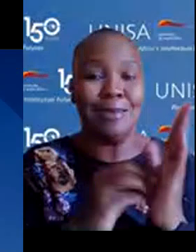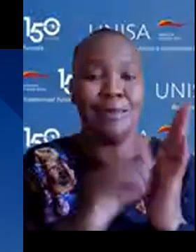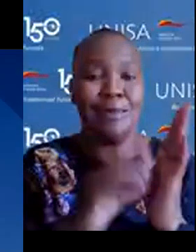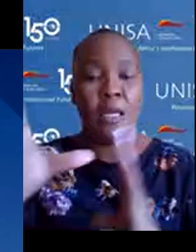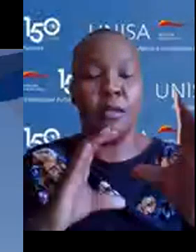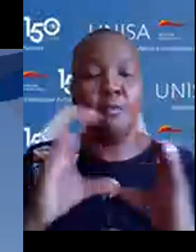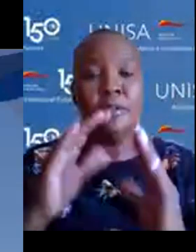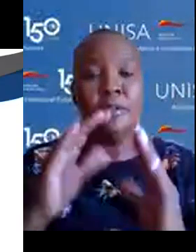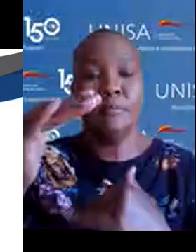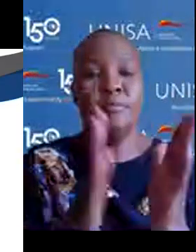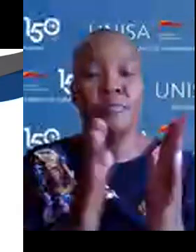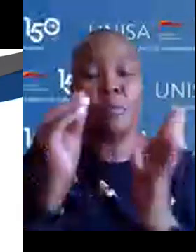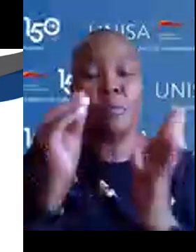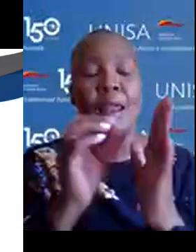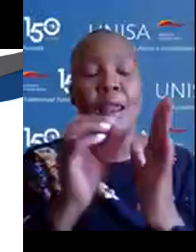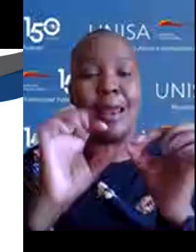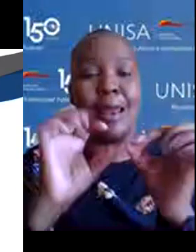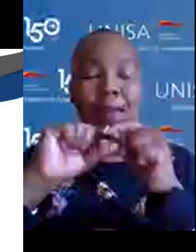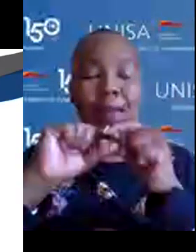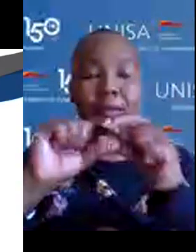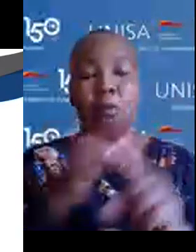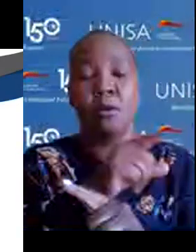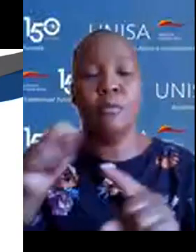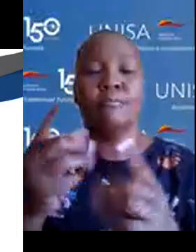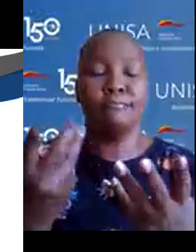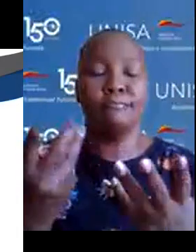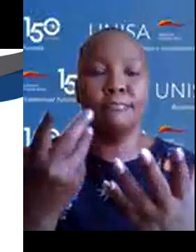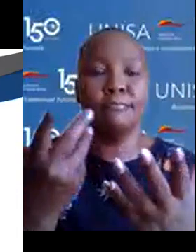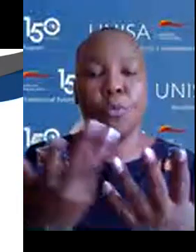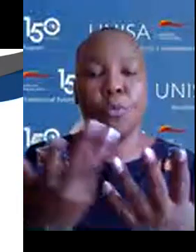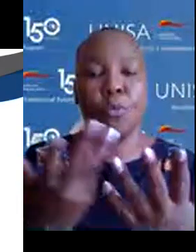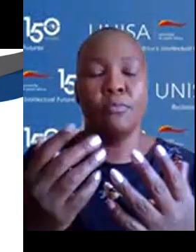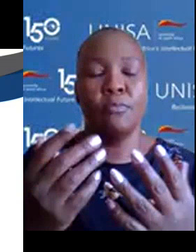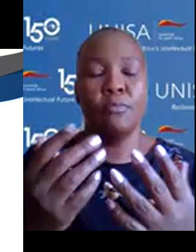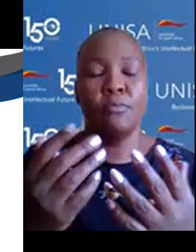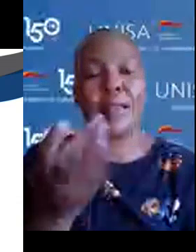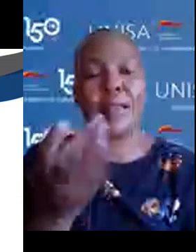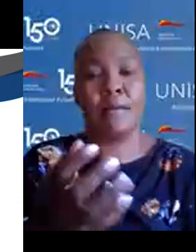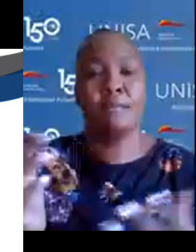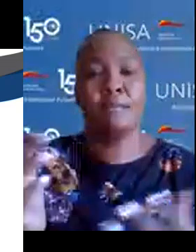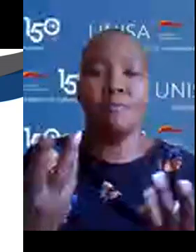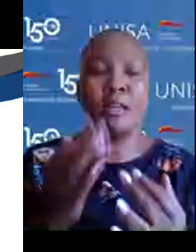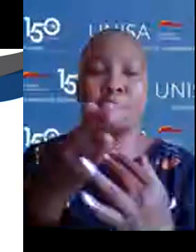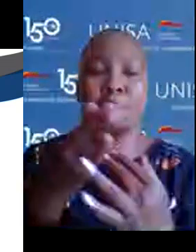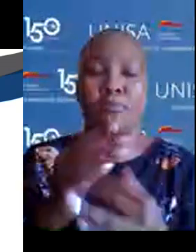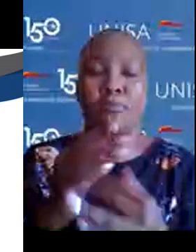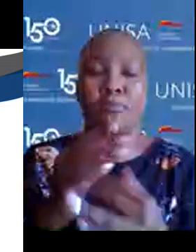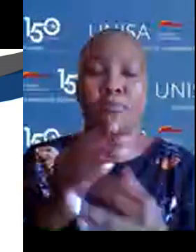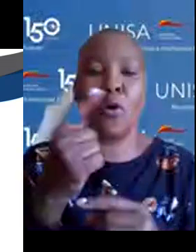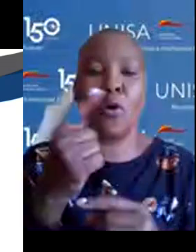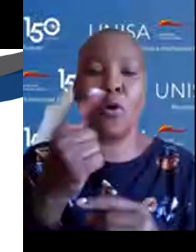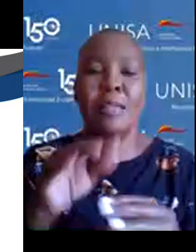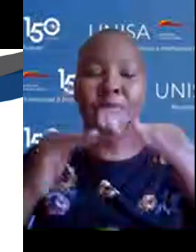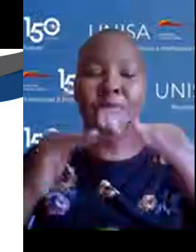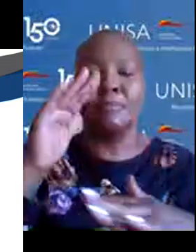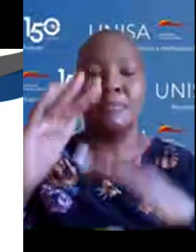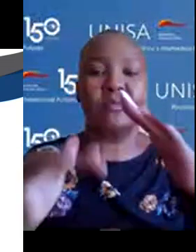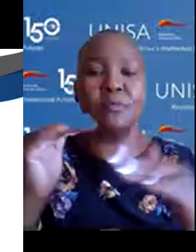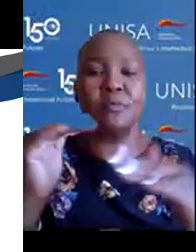for you to where you can claim how to go through all the steps on how to claim your UNISA